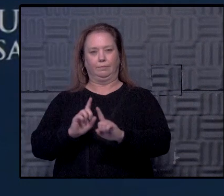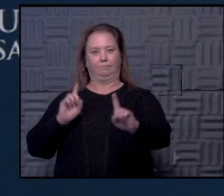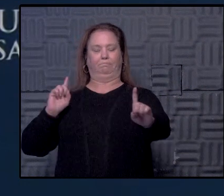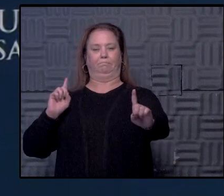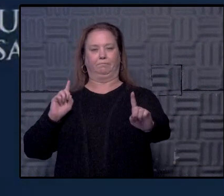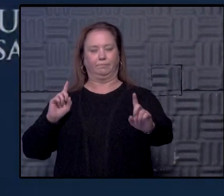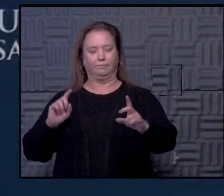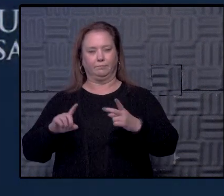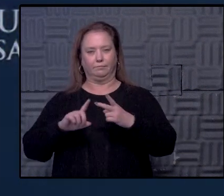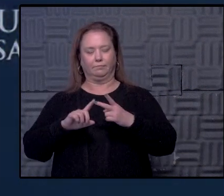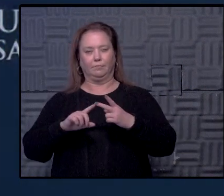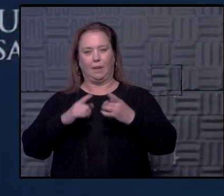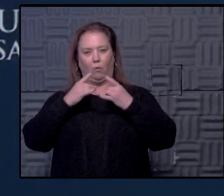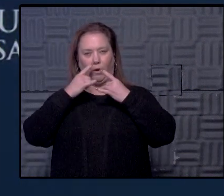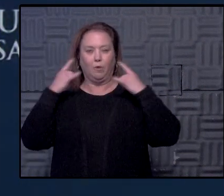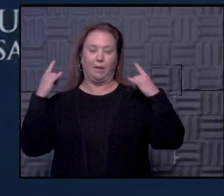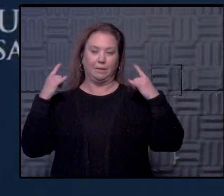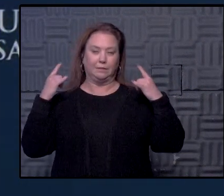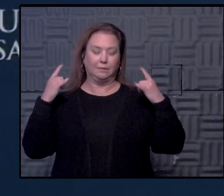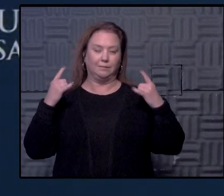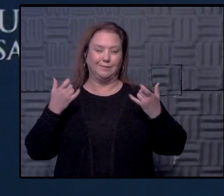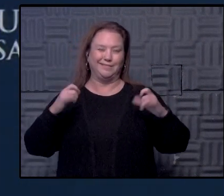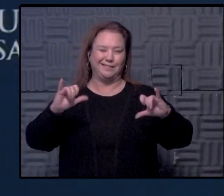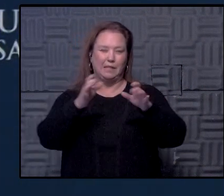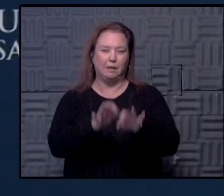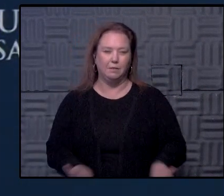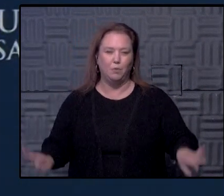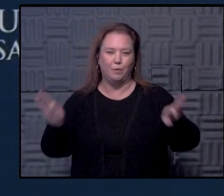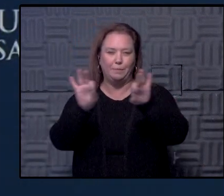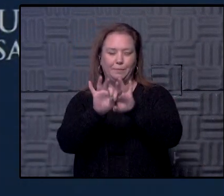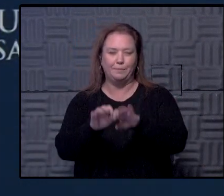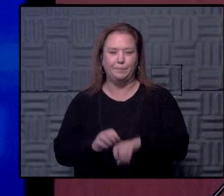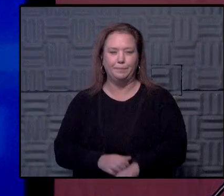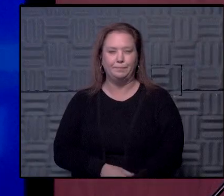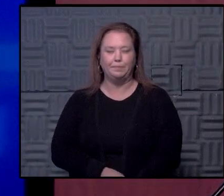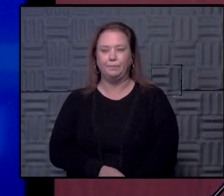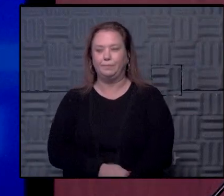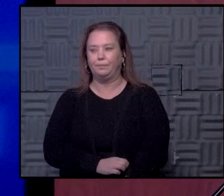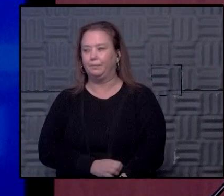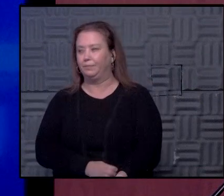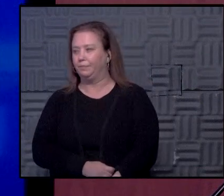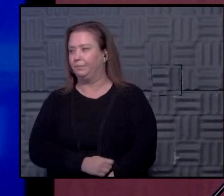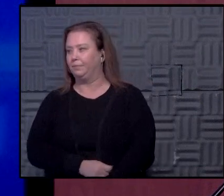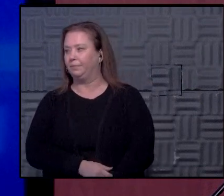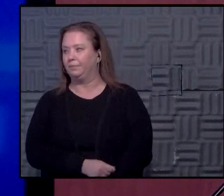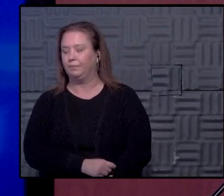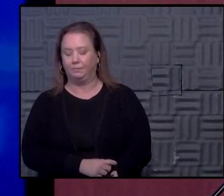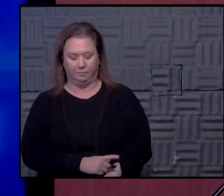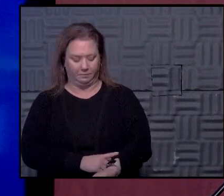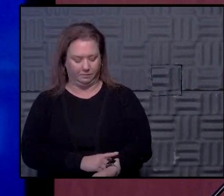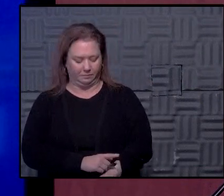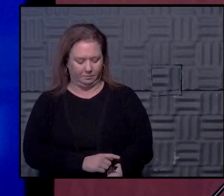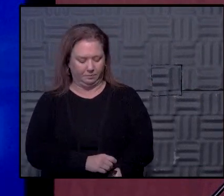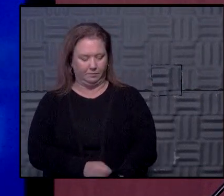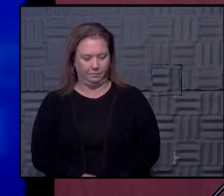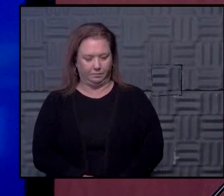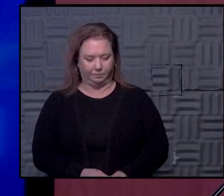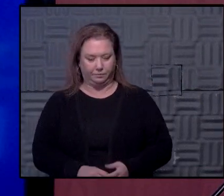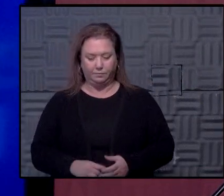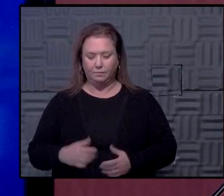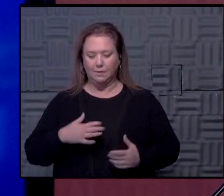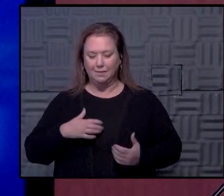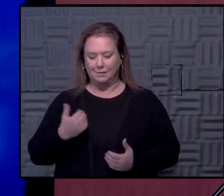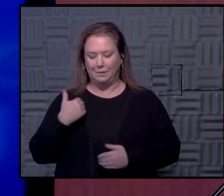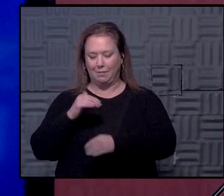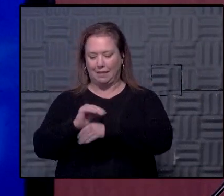good social distancing. Wearing your mask is still going to be critically important. Yeah, I think that makes a lot of sense. So here's my story. So last night, my dog looked at